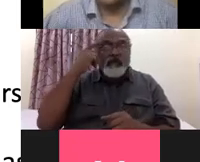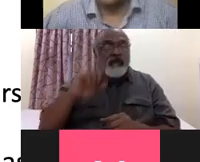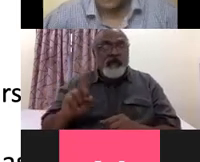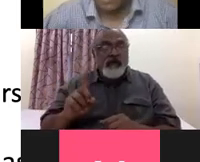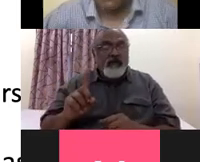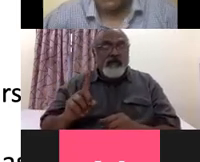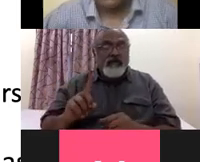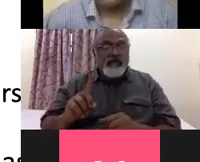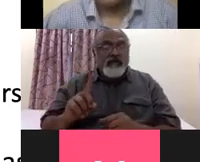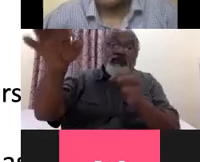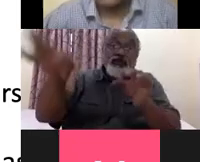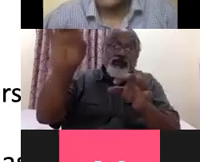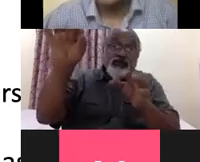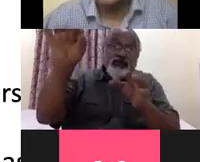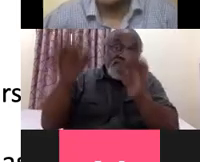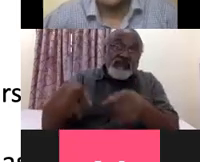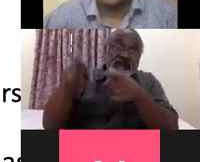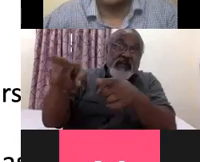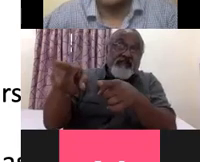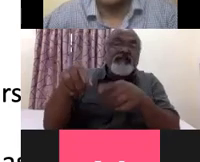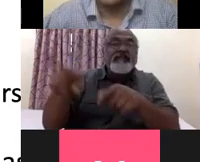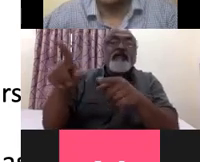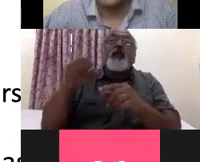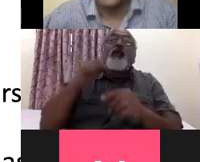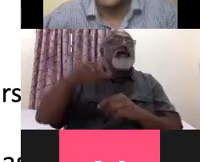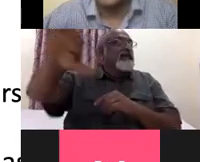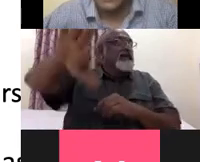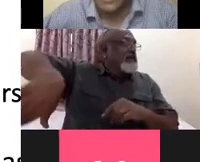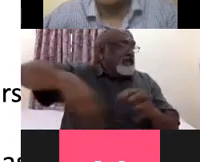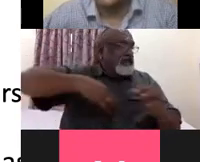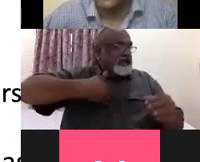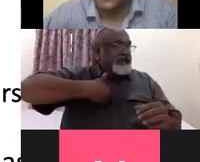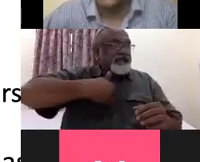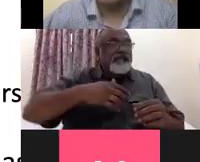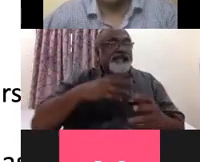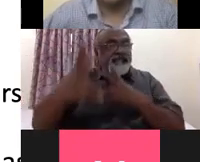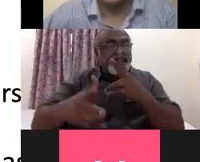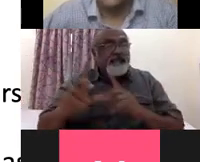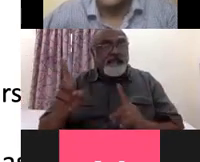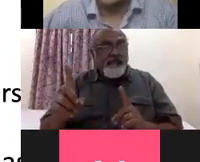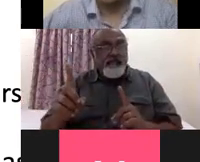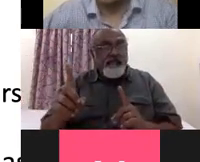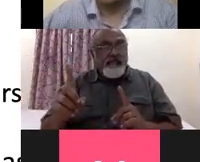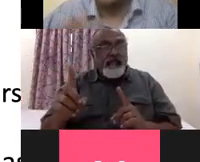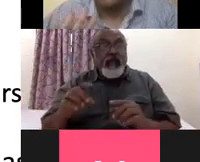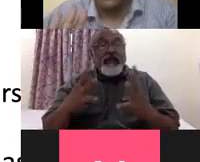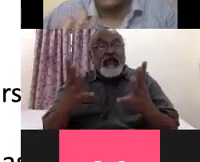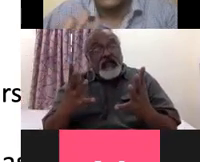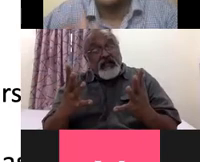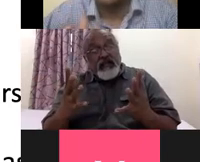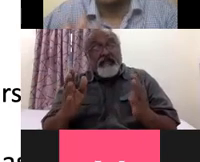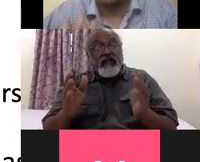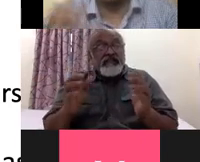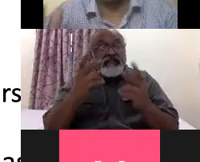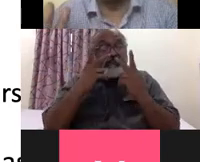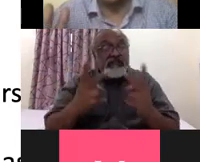on anyone's behalf. Please be prepared to make gaps in education marks, testing method. No favor.